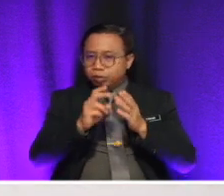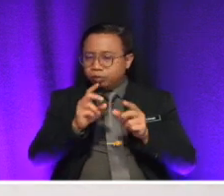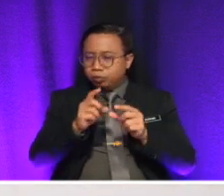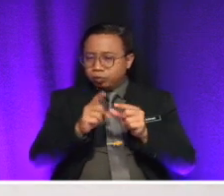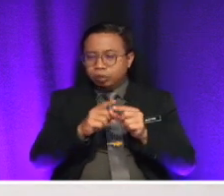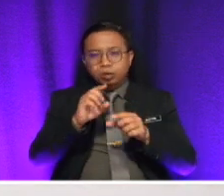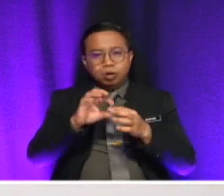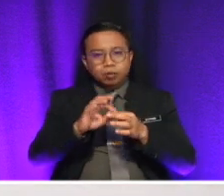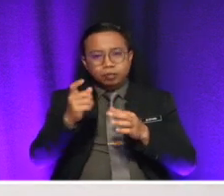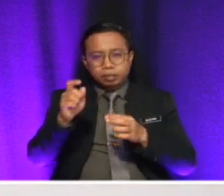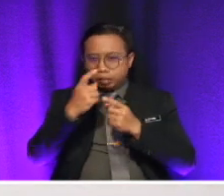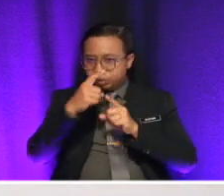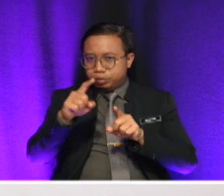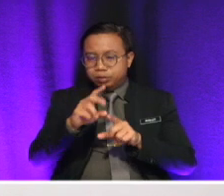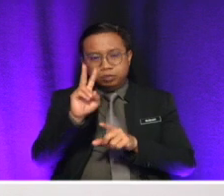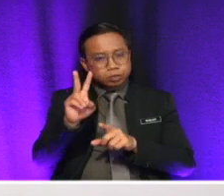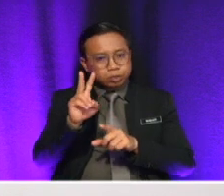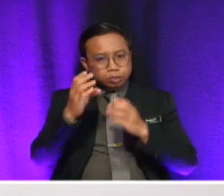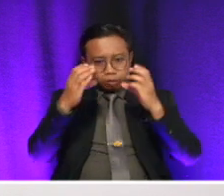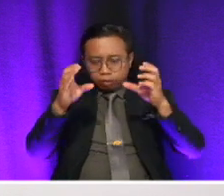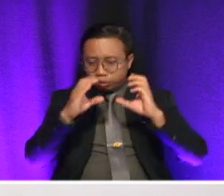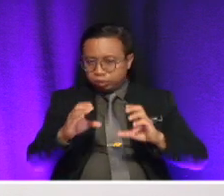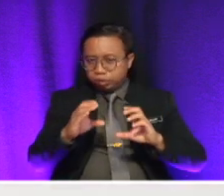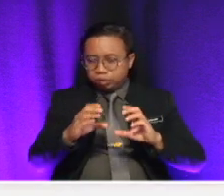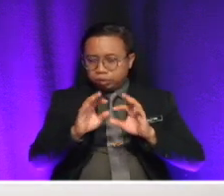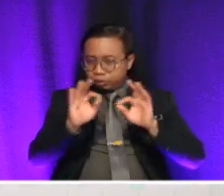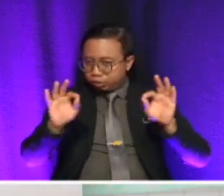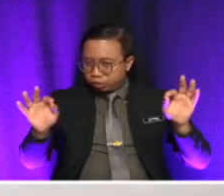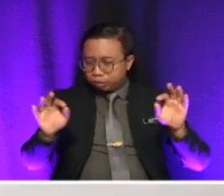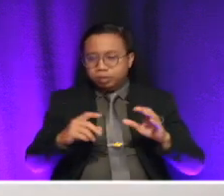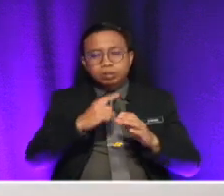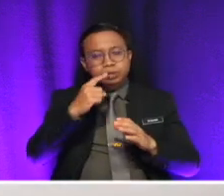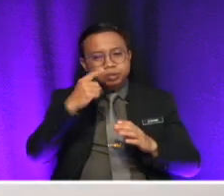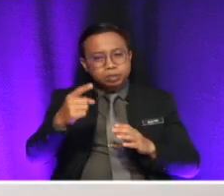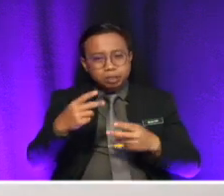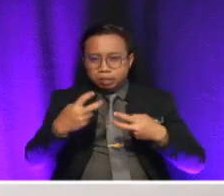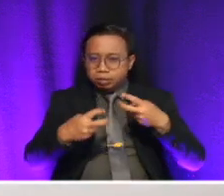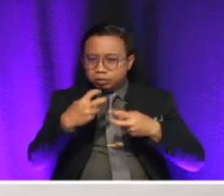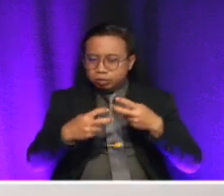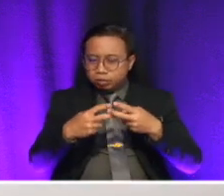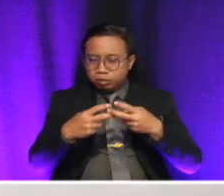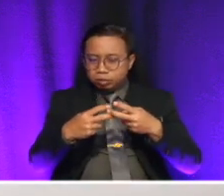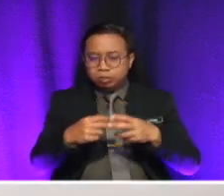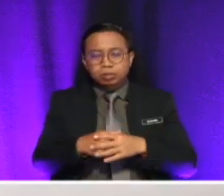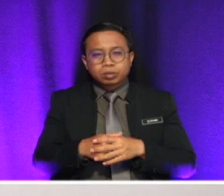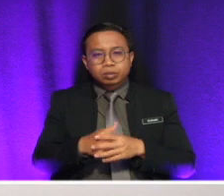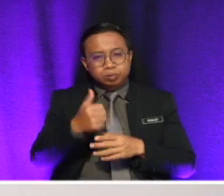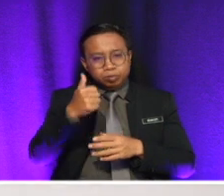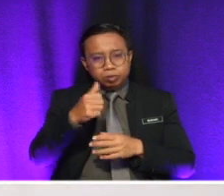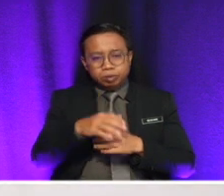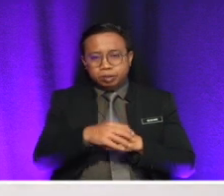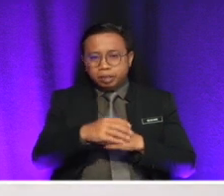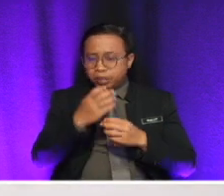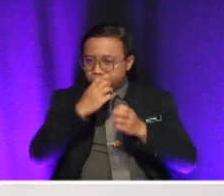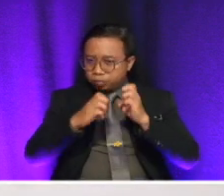answer. And the second sentence of the paragraph 2, which says electricity are known as off-grid. So it's actually explaining